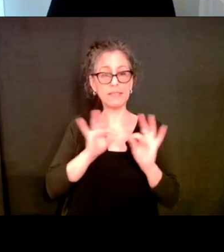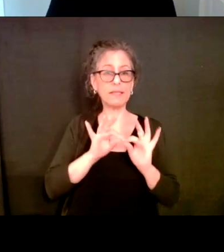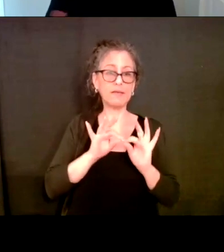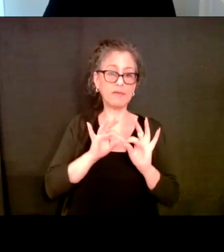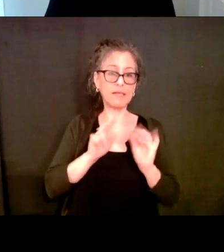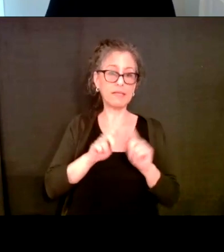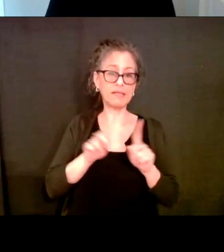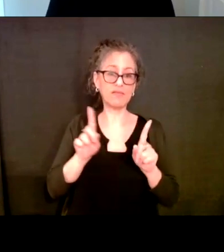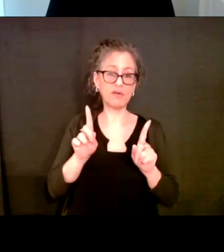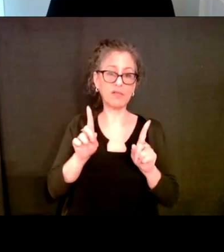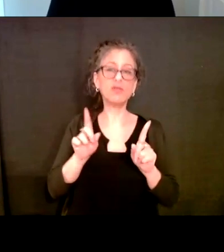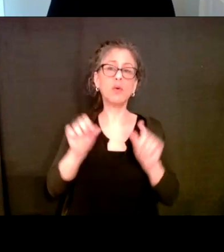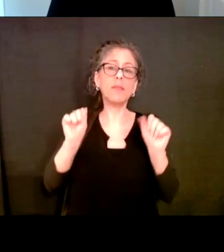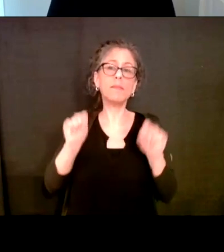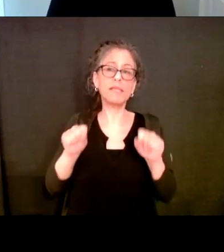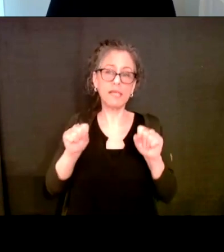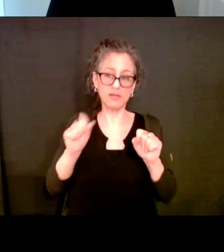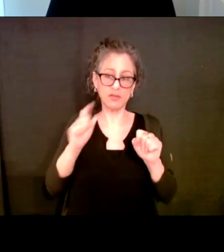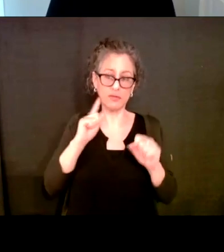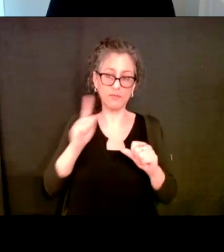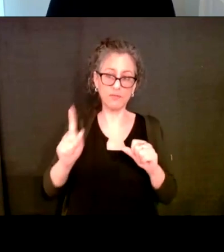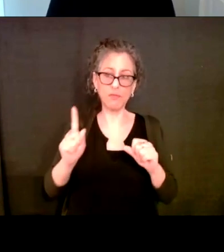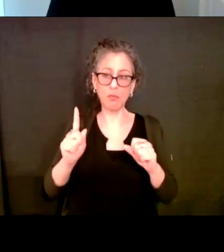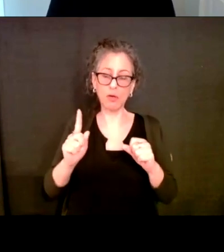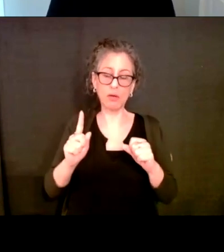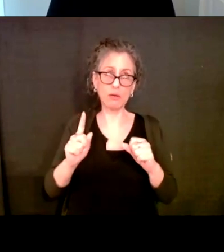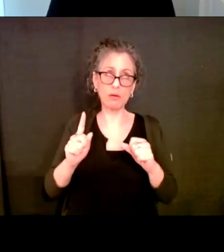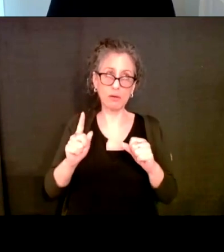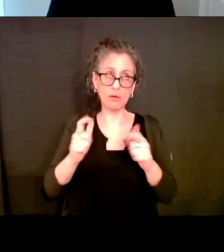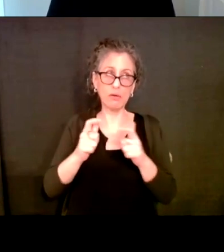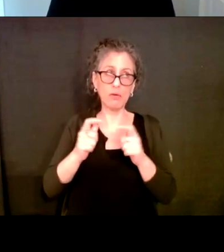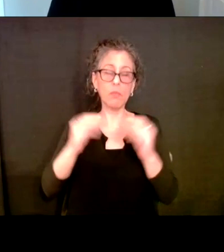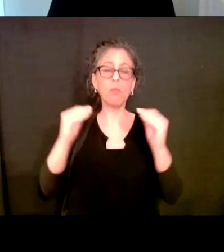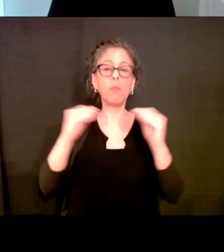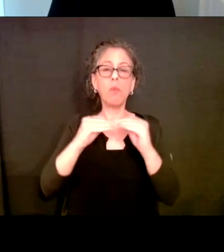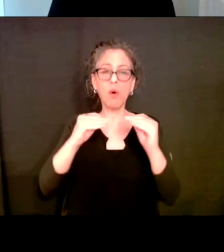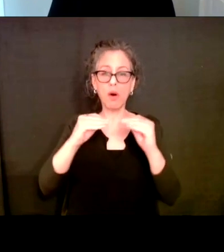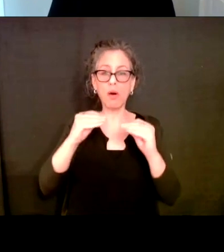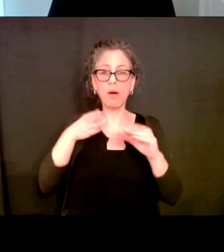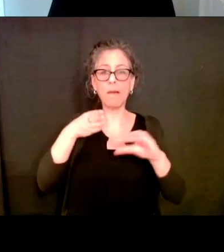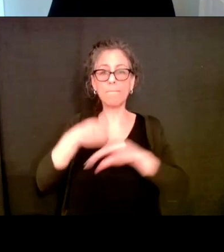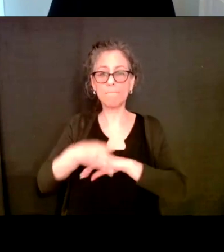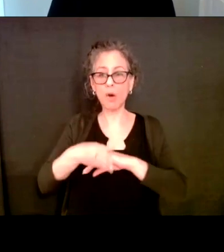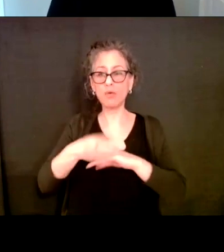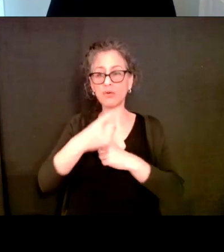here, or at least the potential for there to be greater levels of post-traumatic stress.